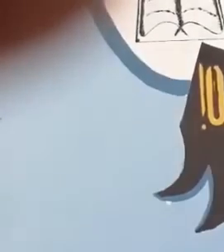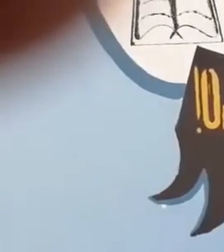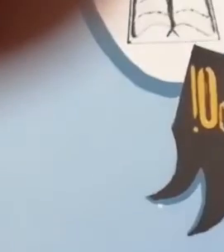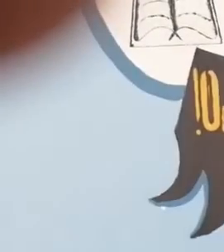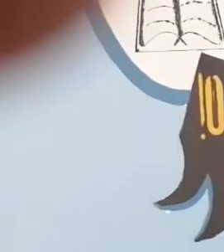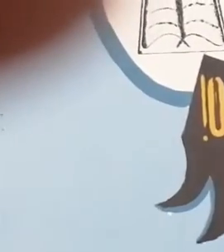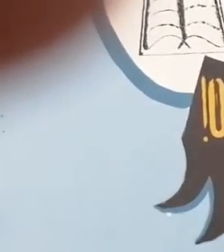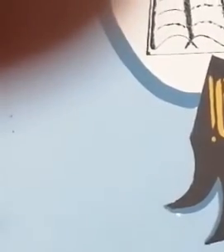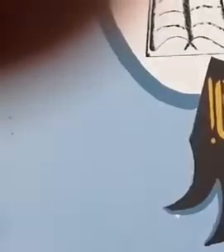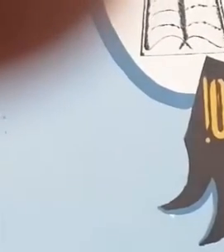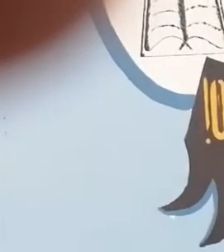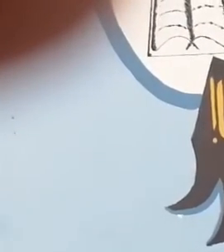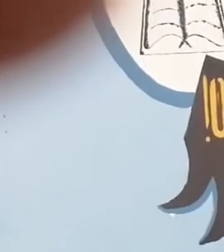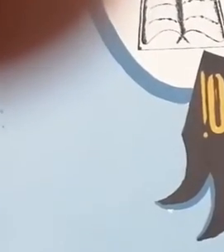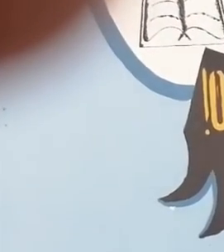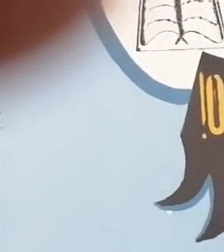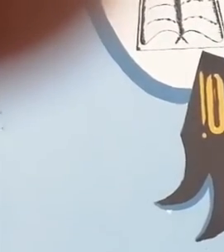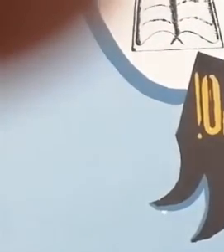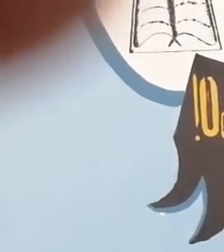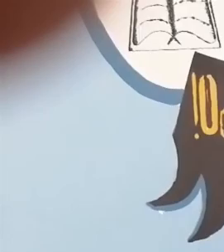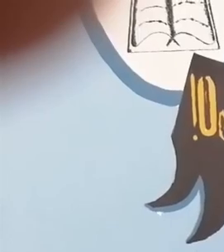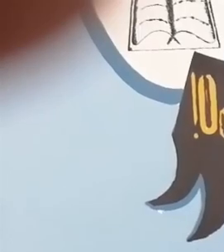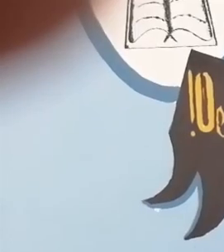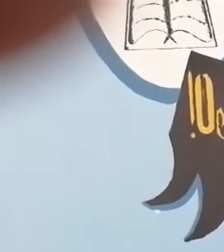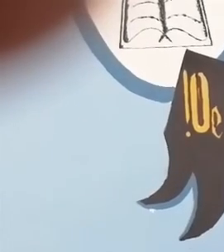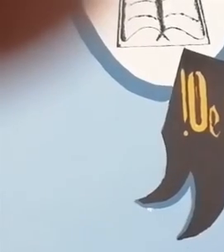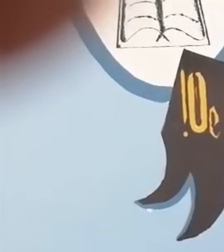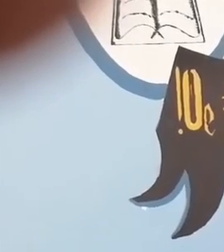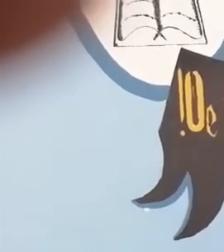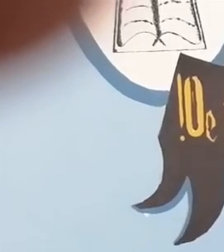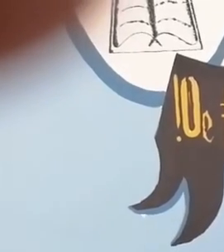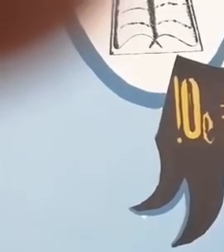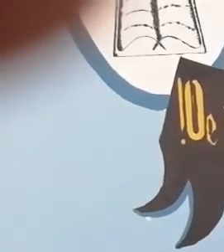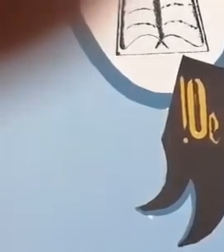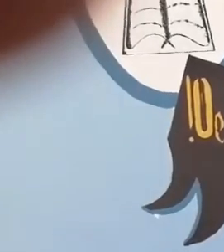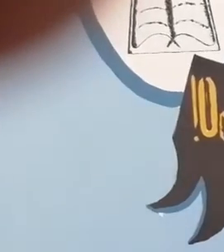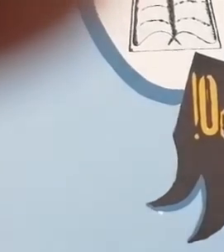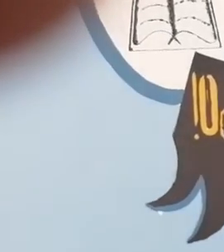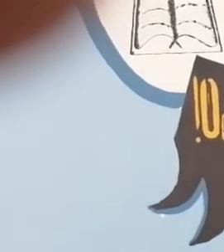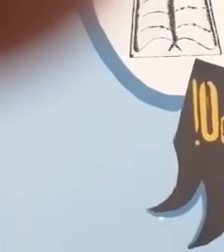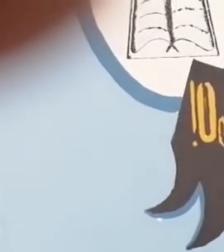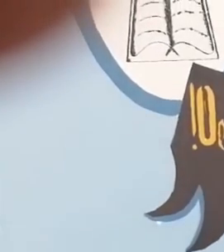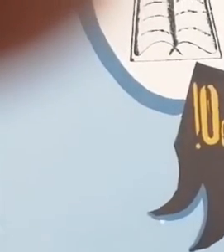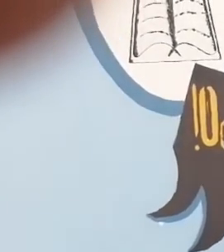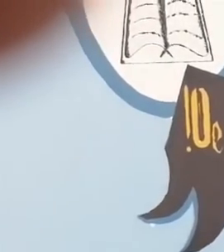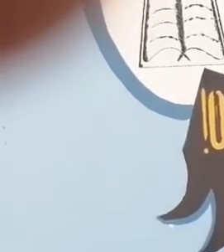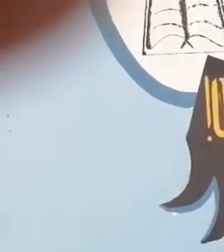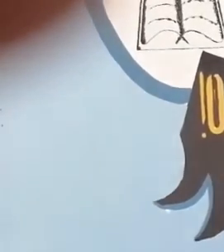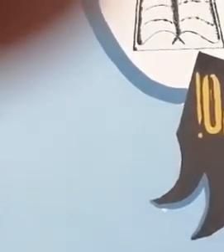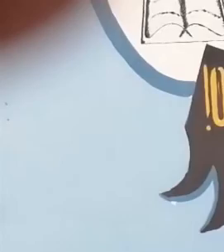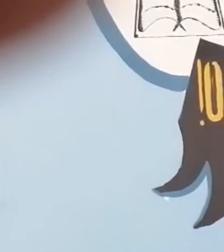our kids, like our learners at home. All I would say is like always read your